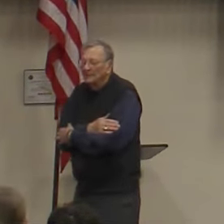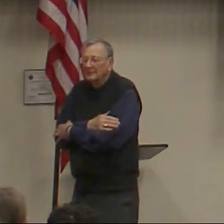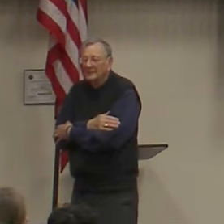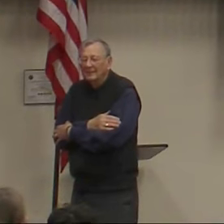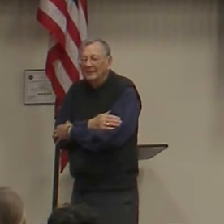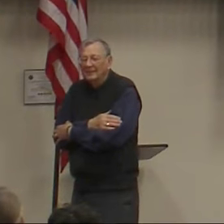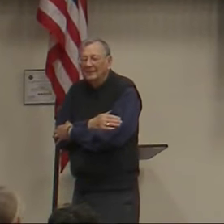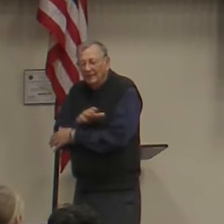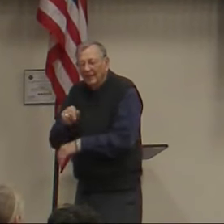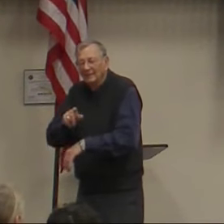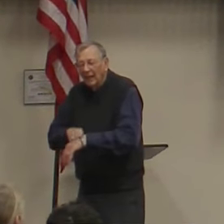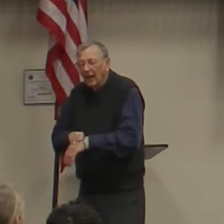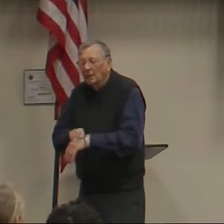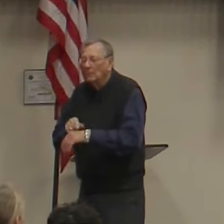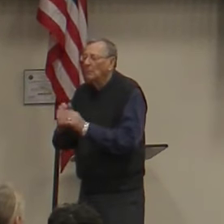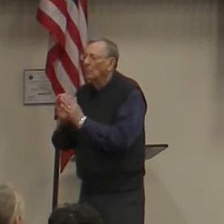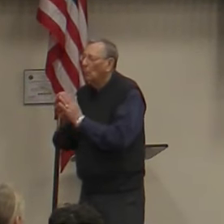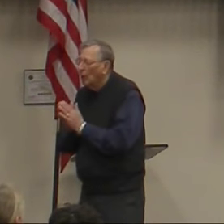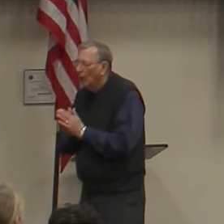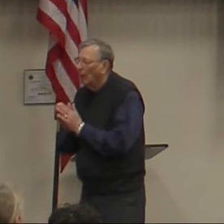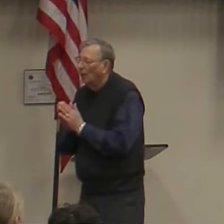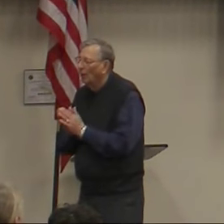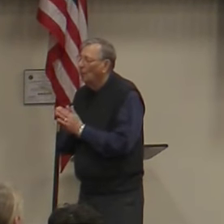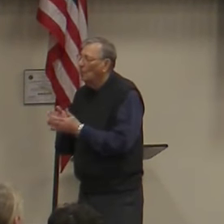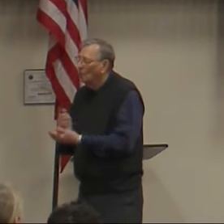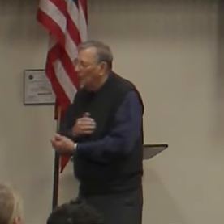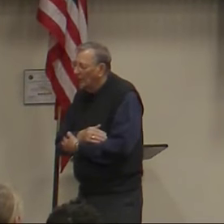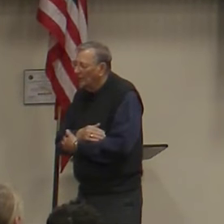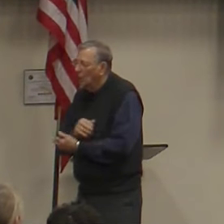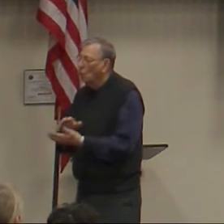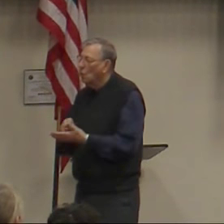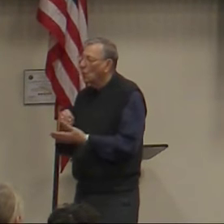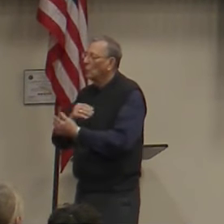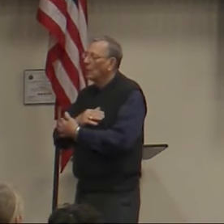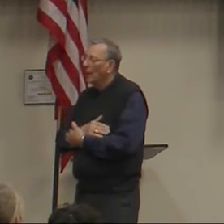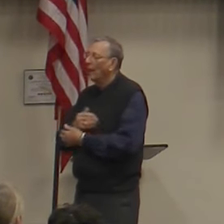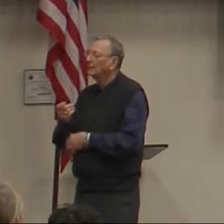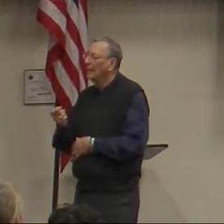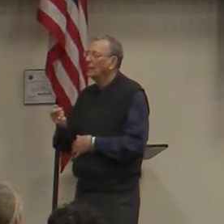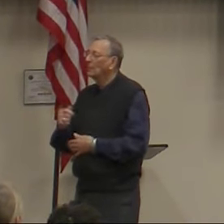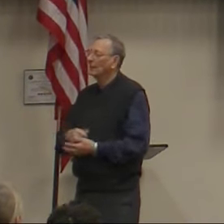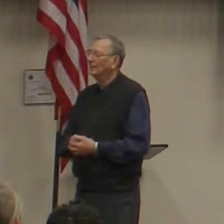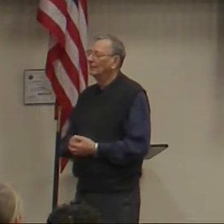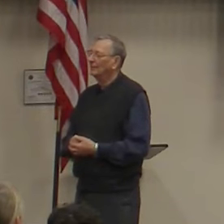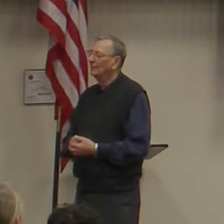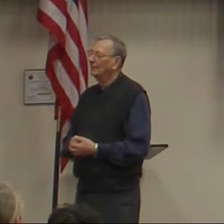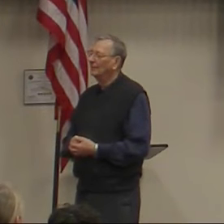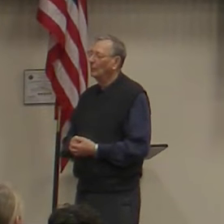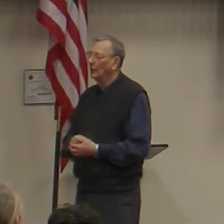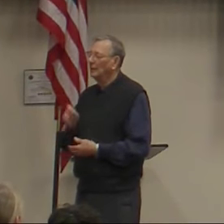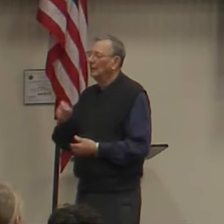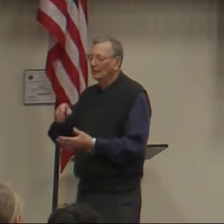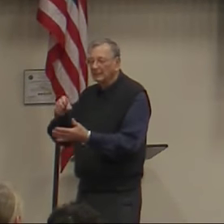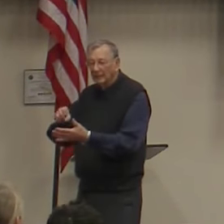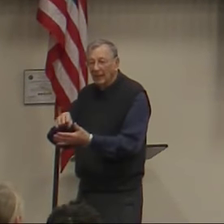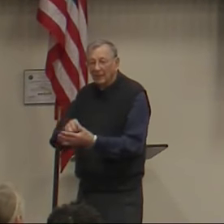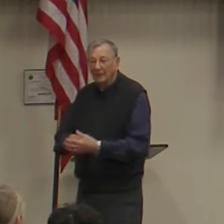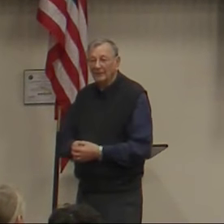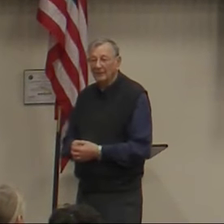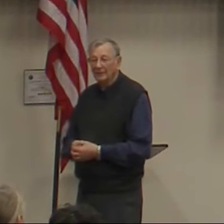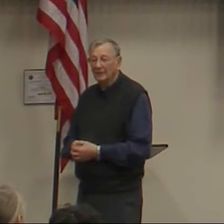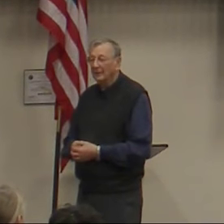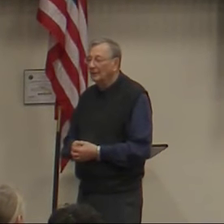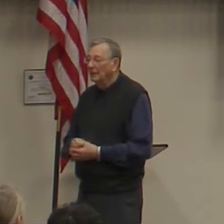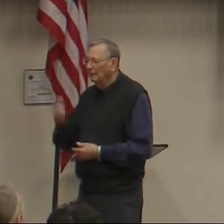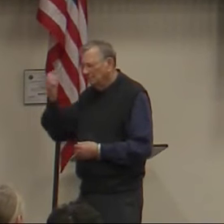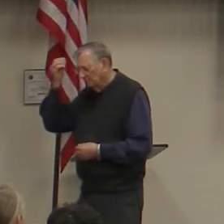spend time with God and our friends. We need to learn to relax a little. We need to study, we need